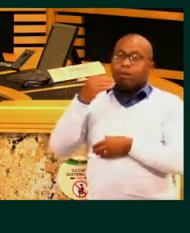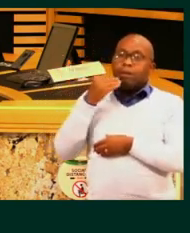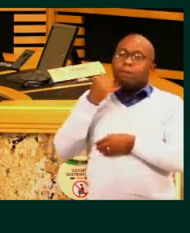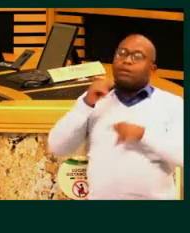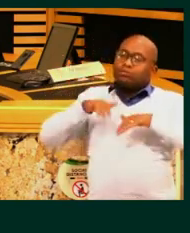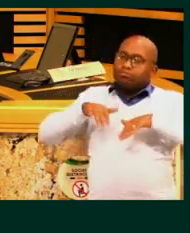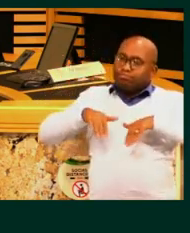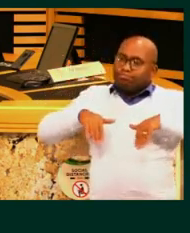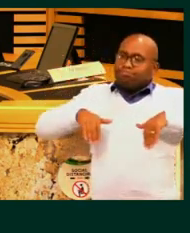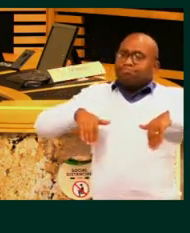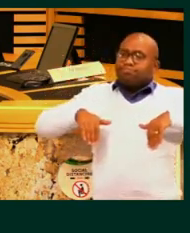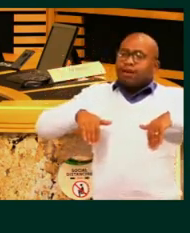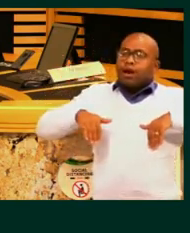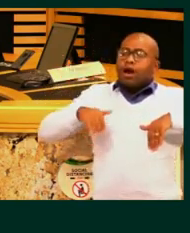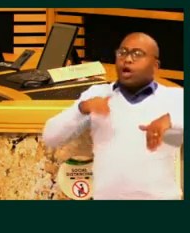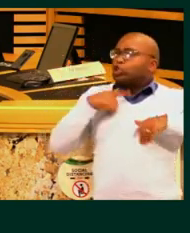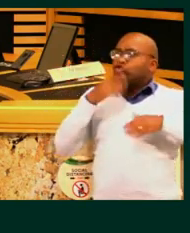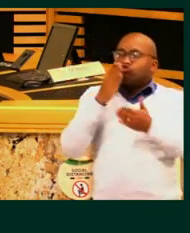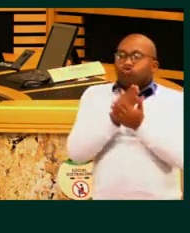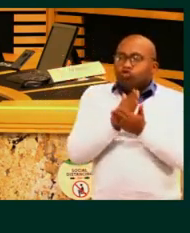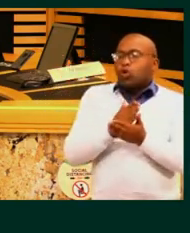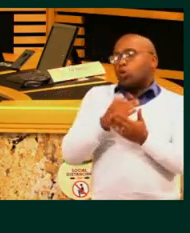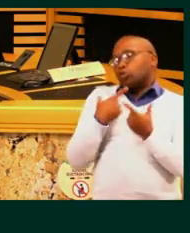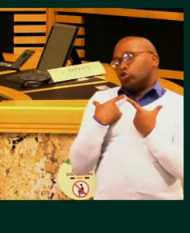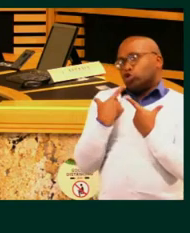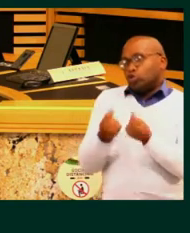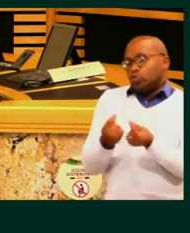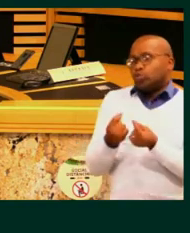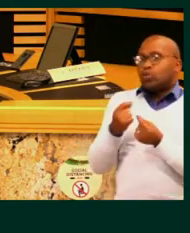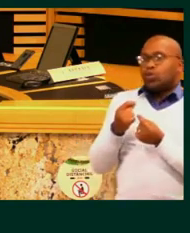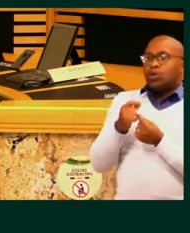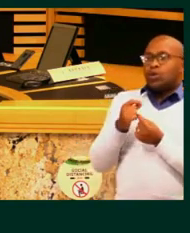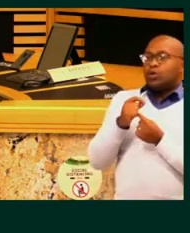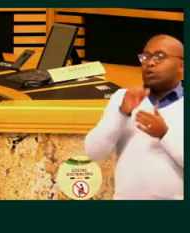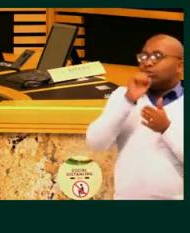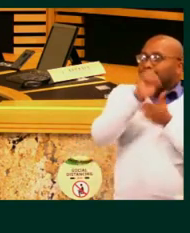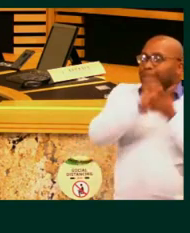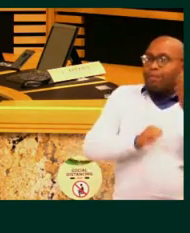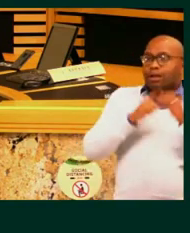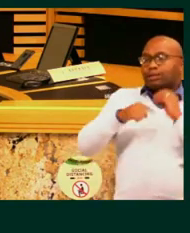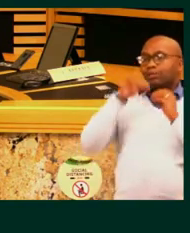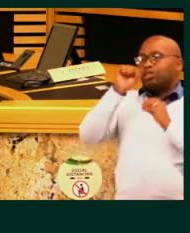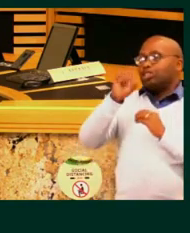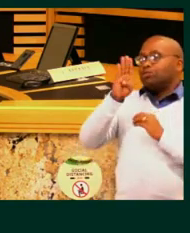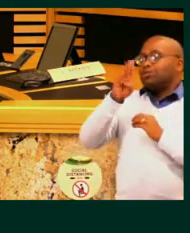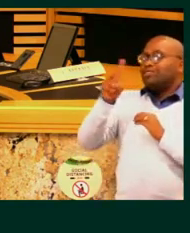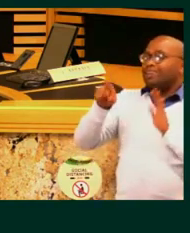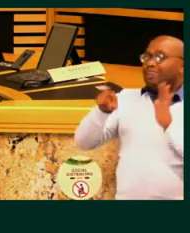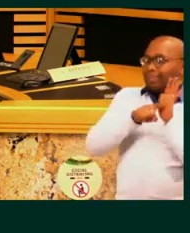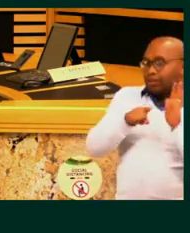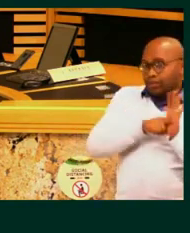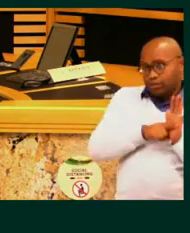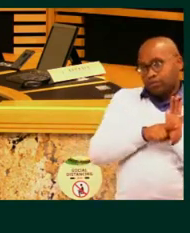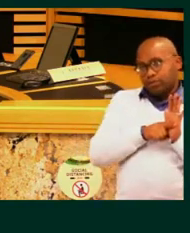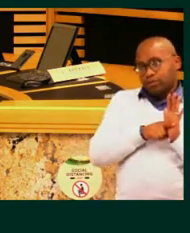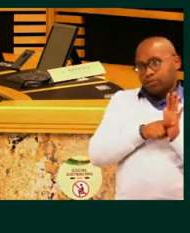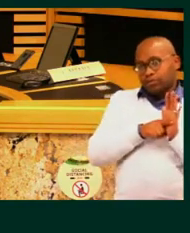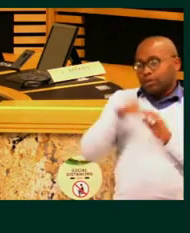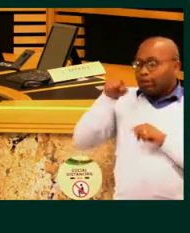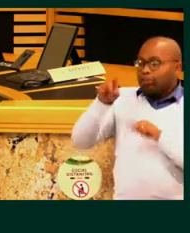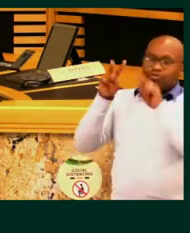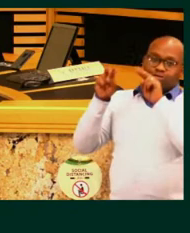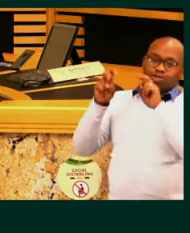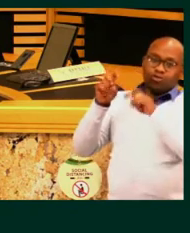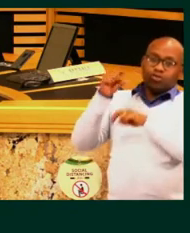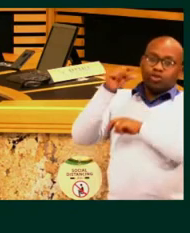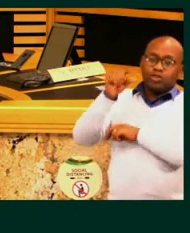comments that trivialize and perpetuate the scourge of gender B based violence and femicide the scourge of gender based violence and femicide can